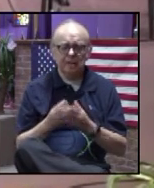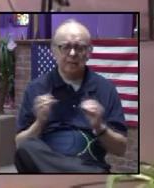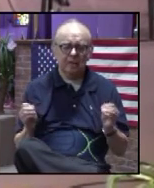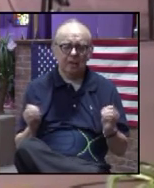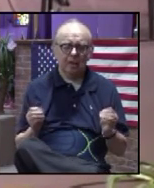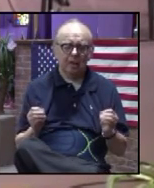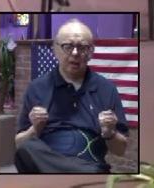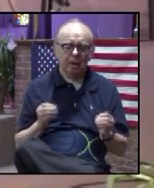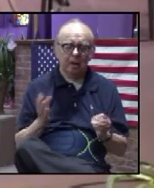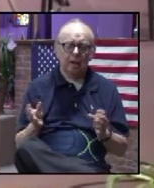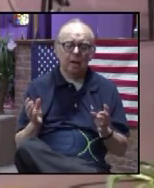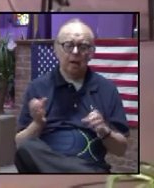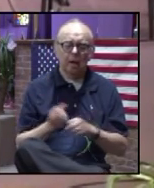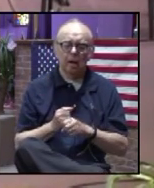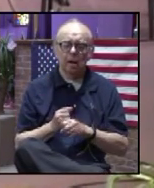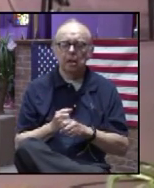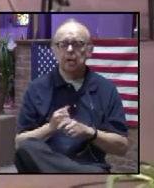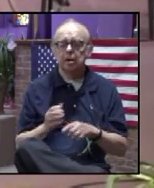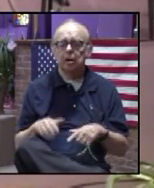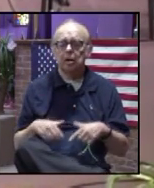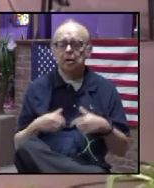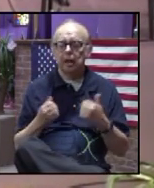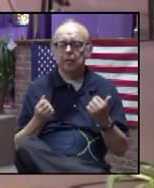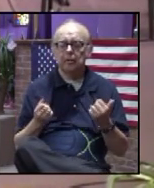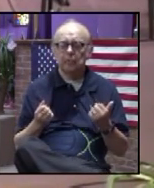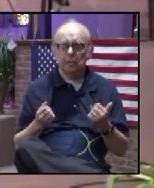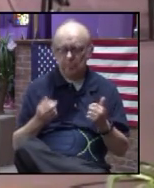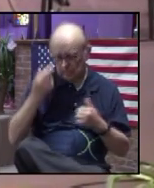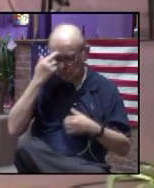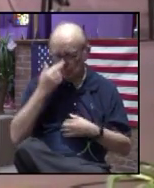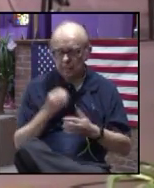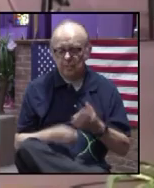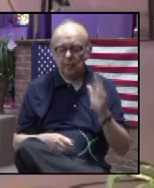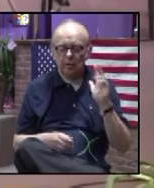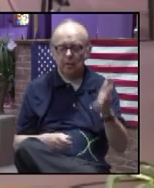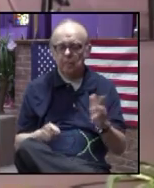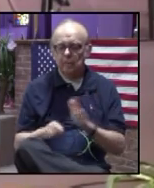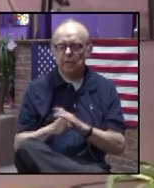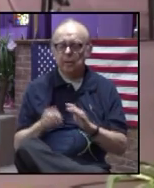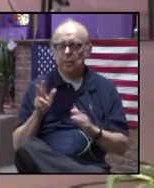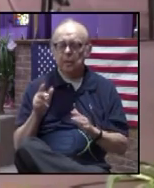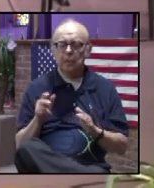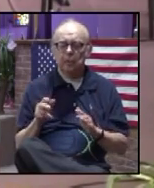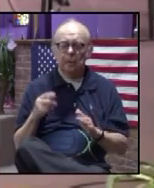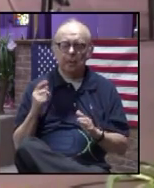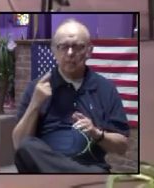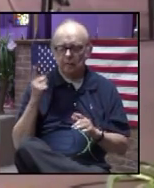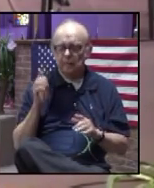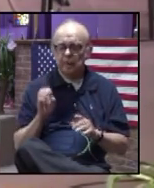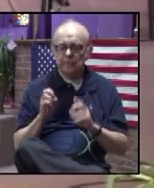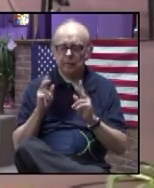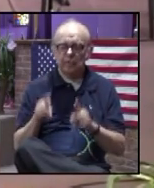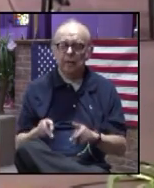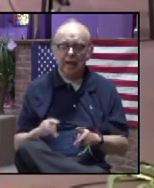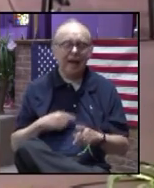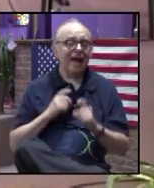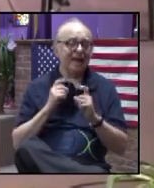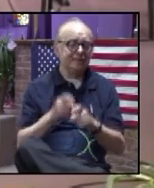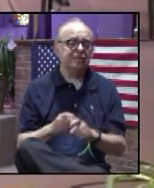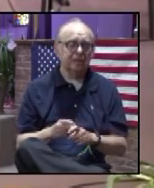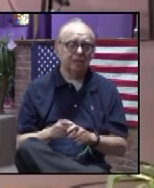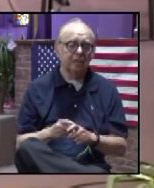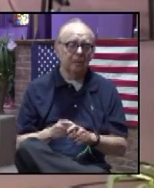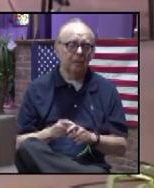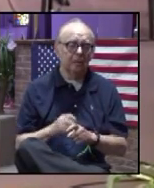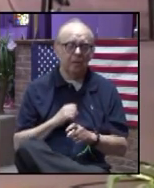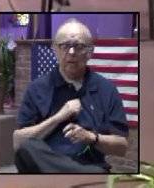This is where we get our life. Romans chapter 3 and verse 23 says, for everyone has sinned.